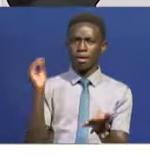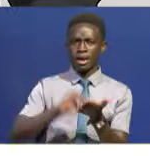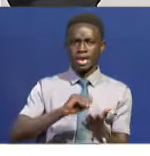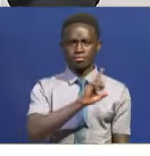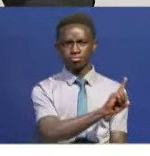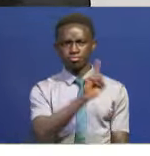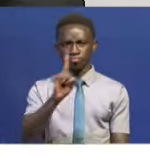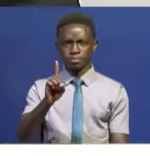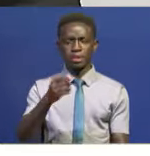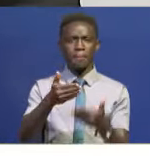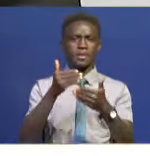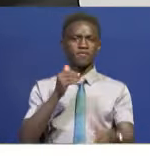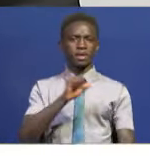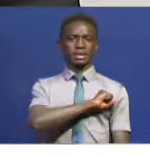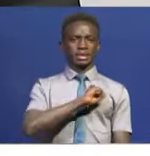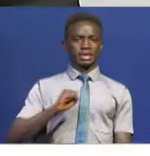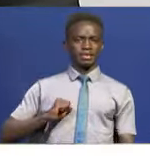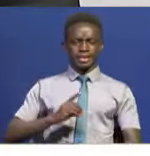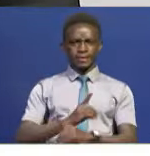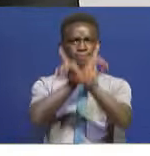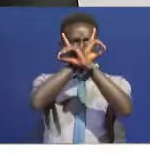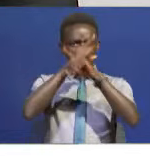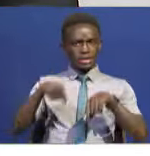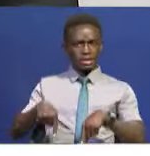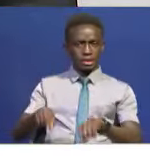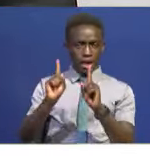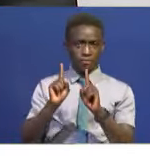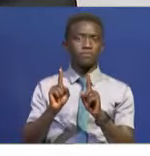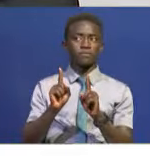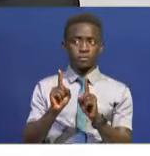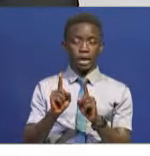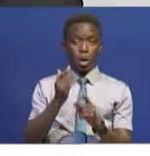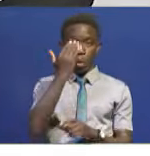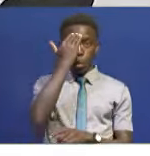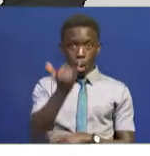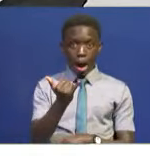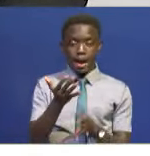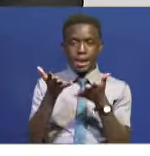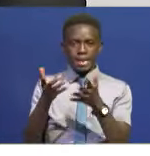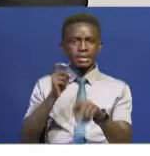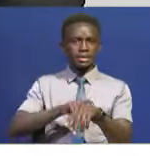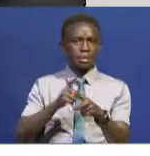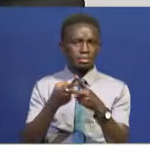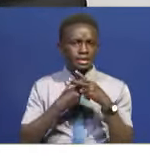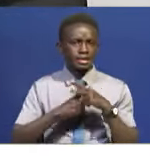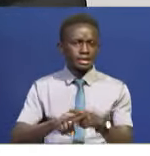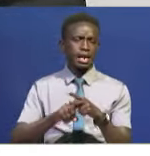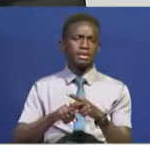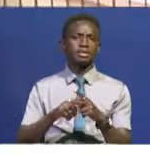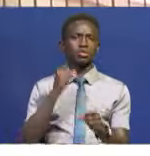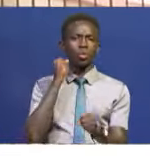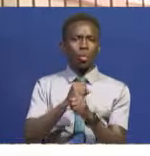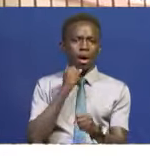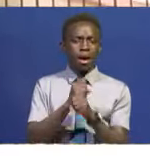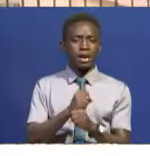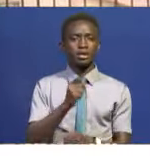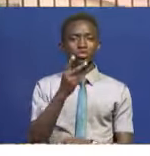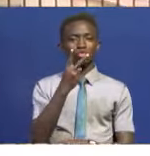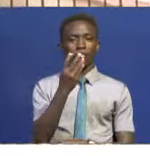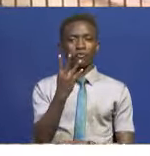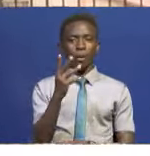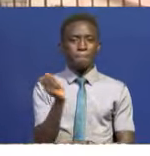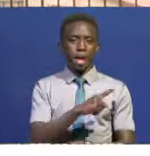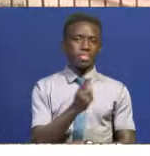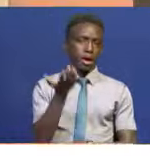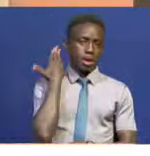before the Senate to defend herself against the impeachment charges since she assumed office 24 months ago. For the second time